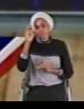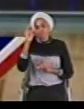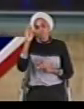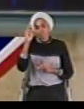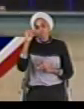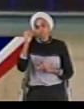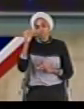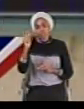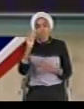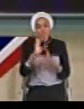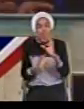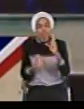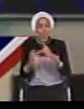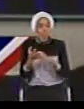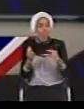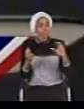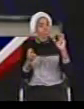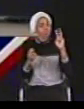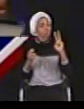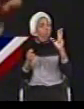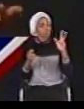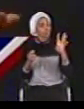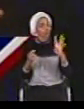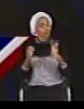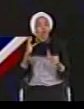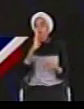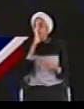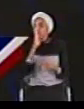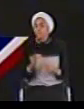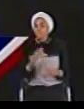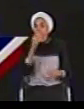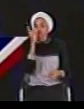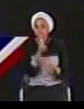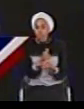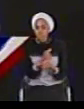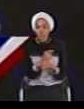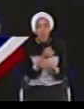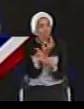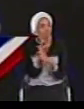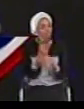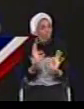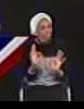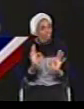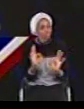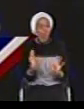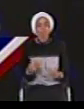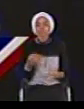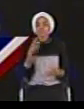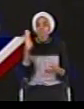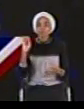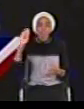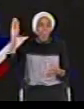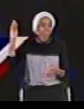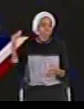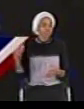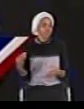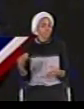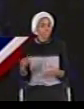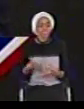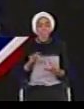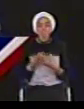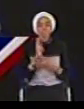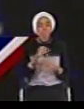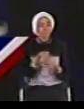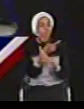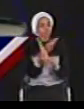24, it says, being justified freely by his grace through the redemption that